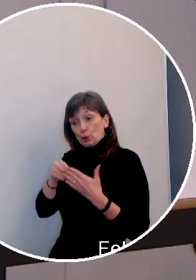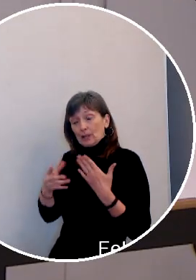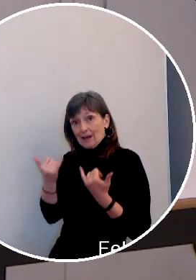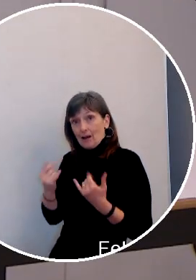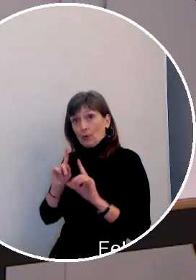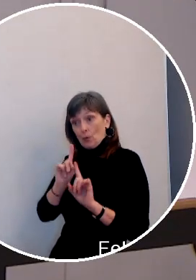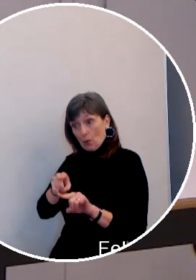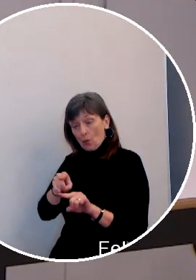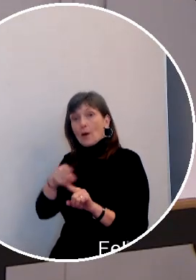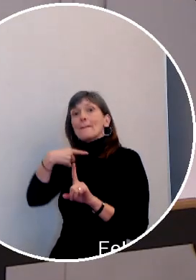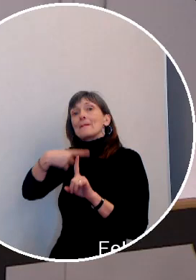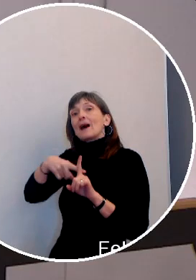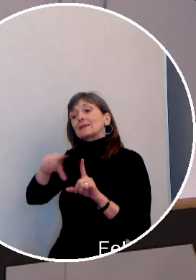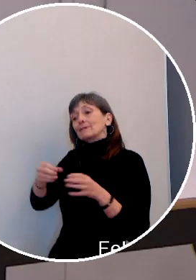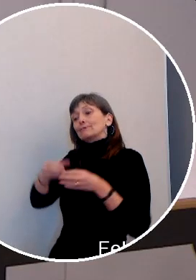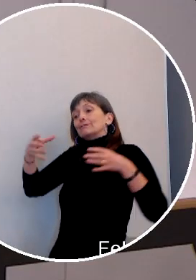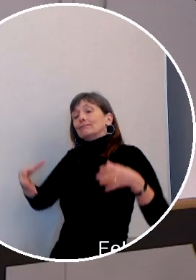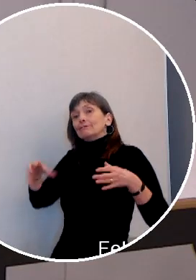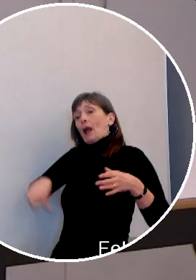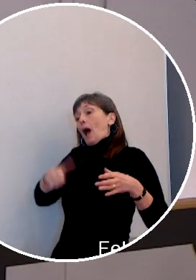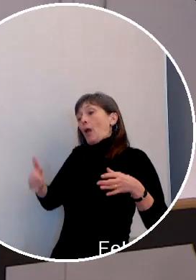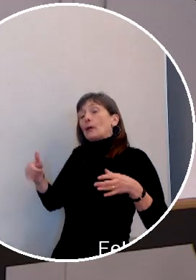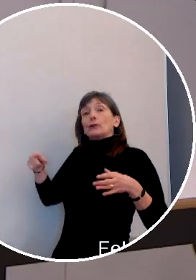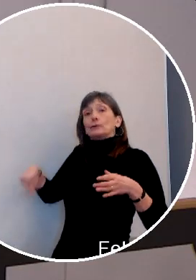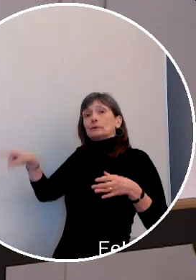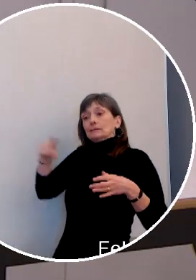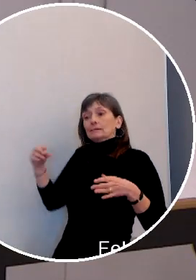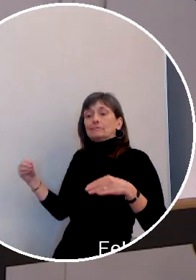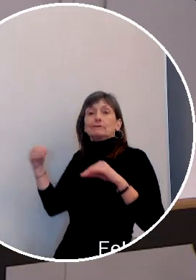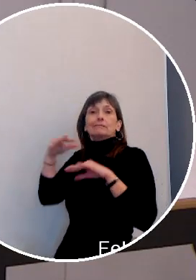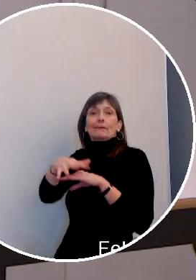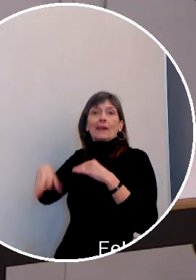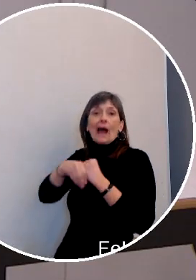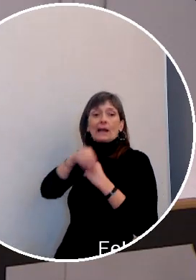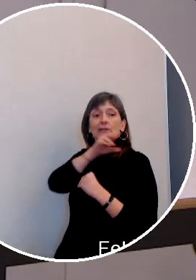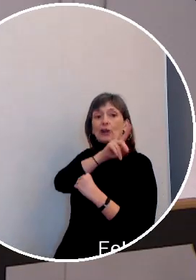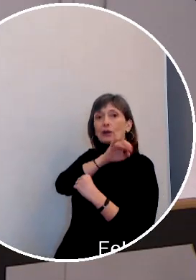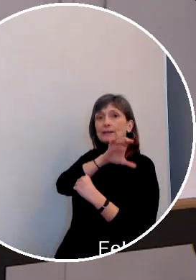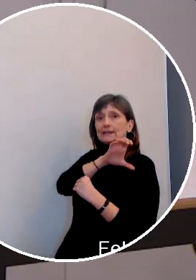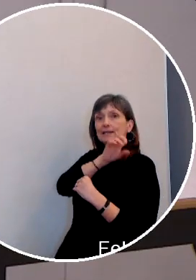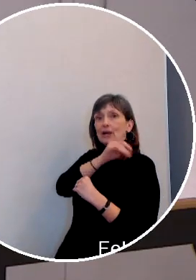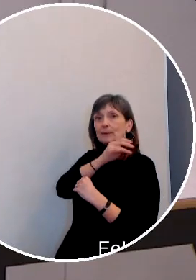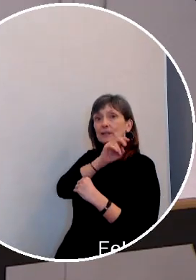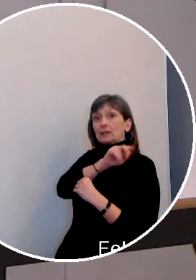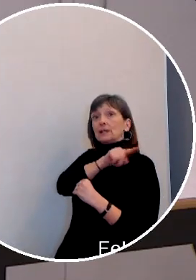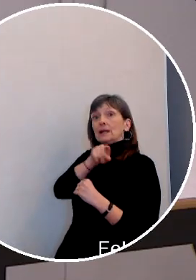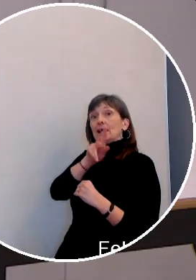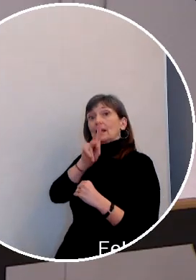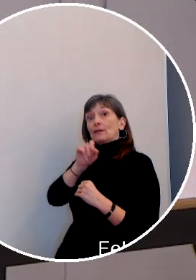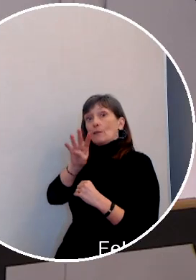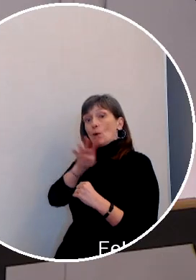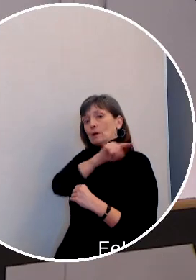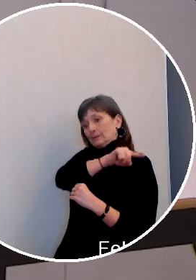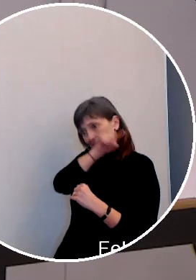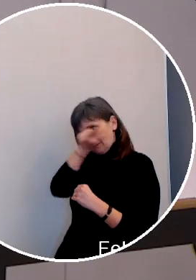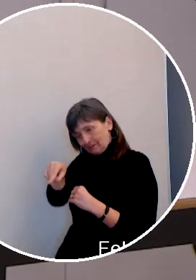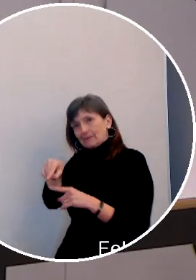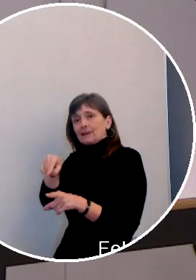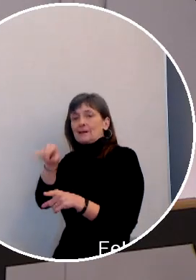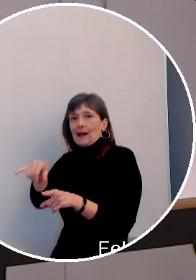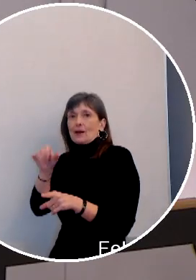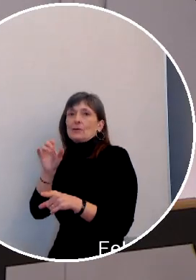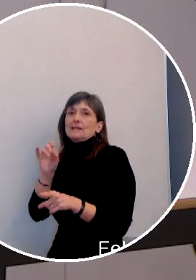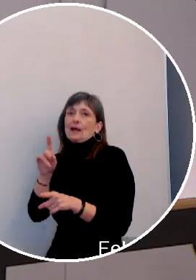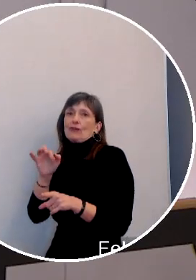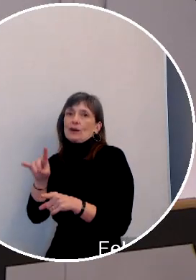student attendance zone for grades K to 4 for Donald C. Jameson Academy. Donald C. Jameson